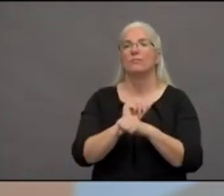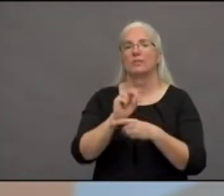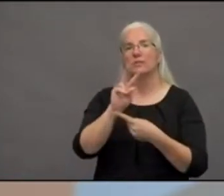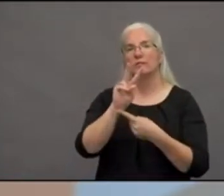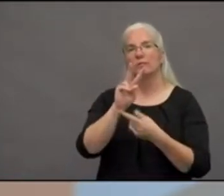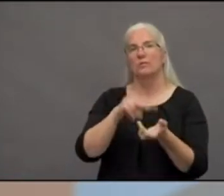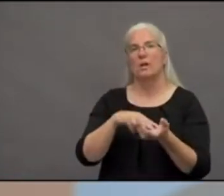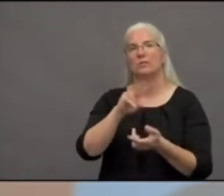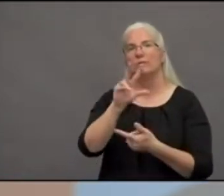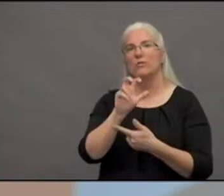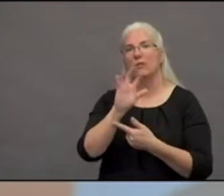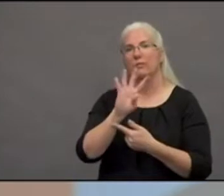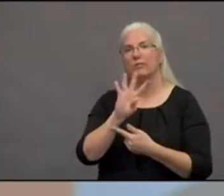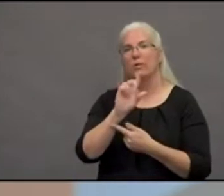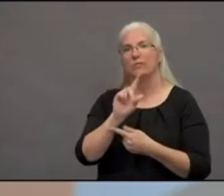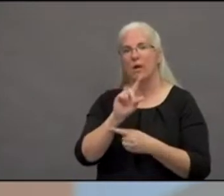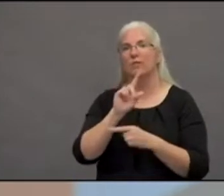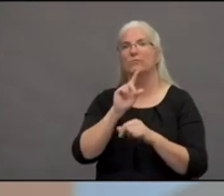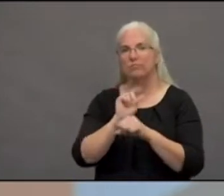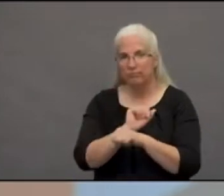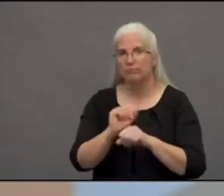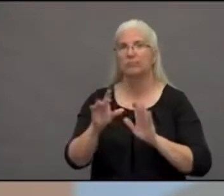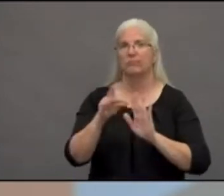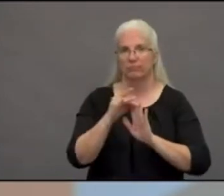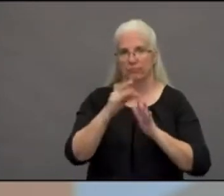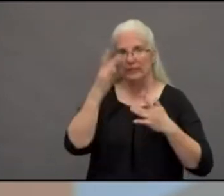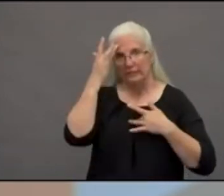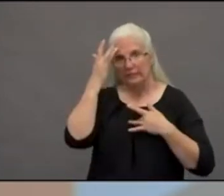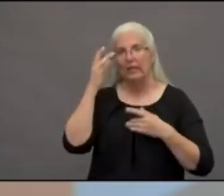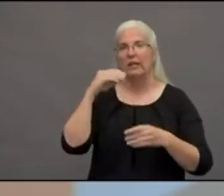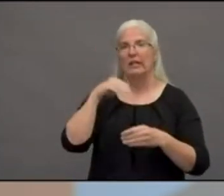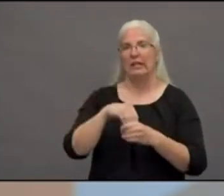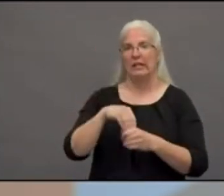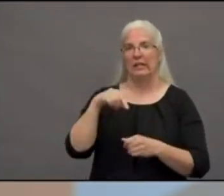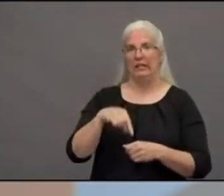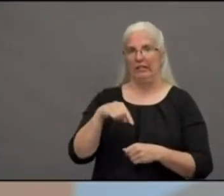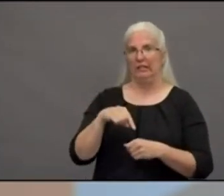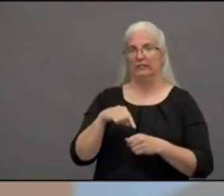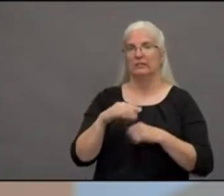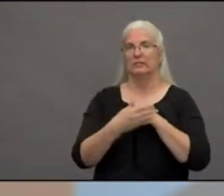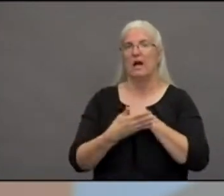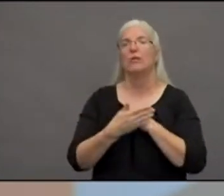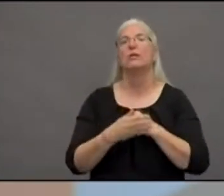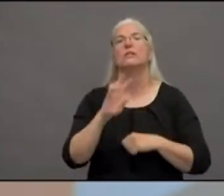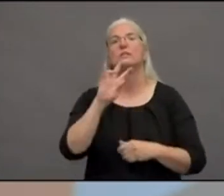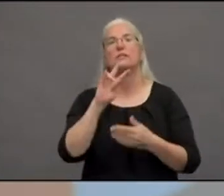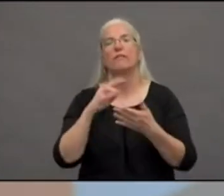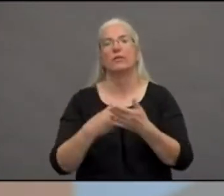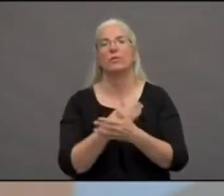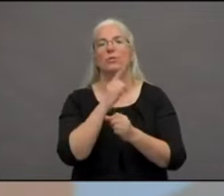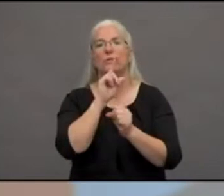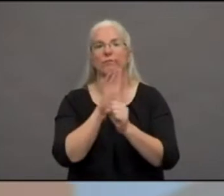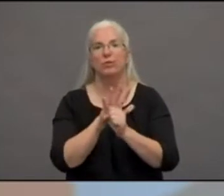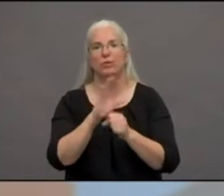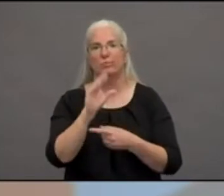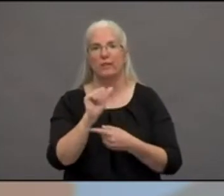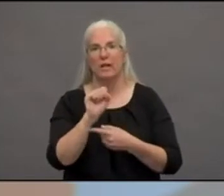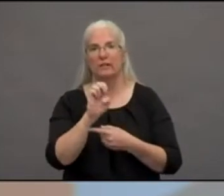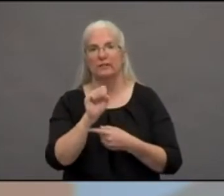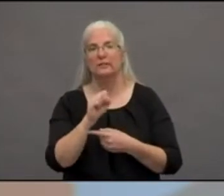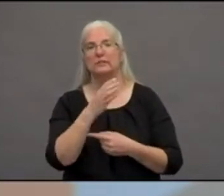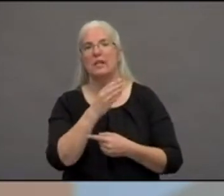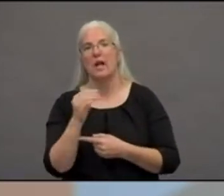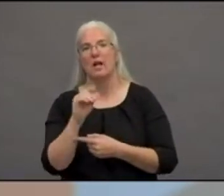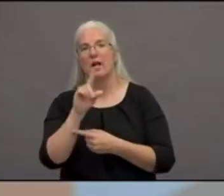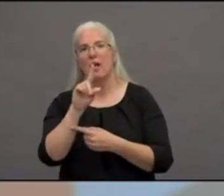2,341 total cases. This includes 7 new cases, and there have been 129 deaths, and